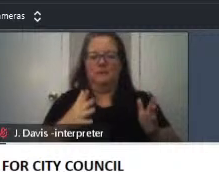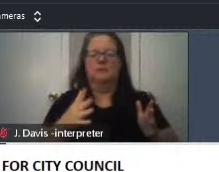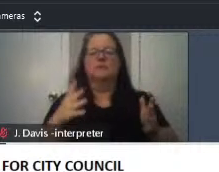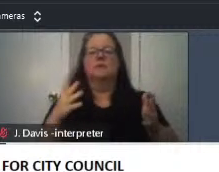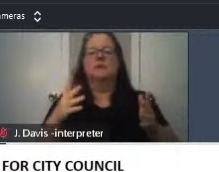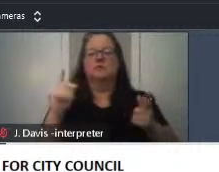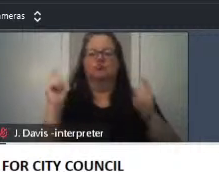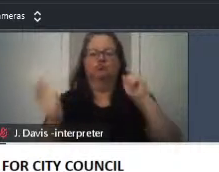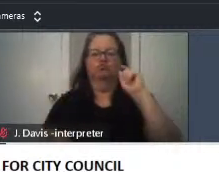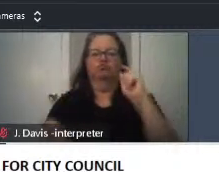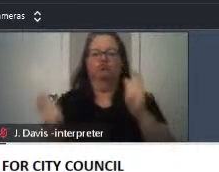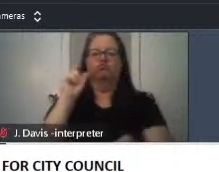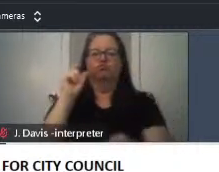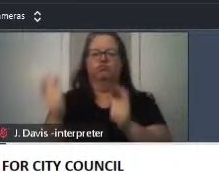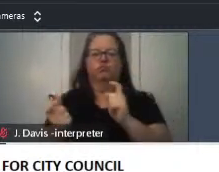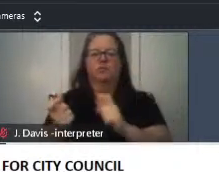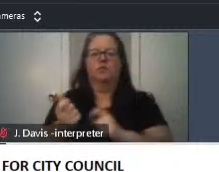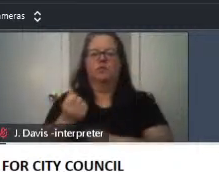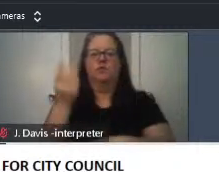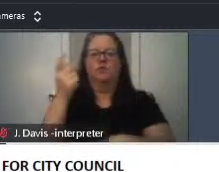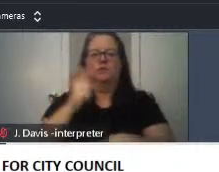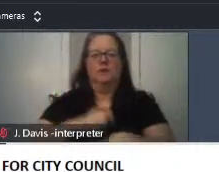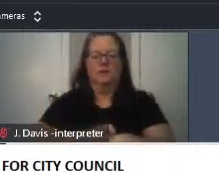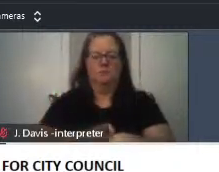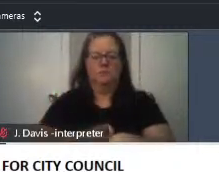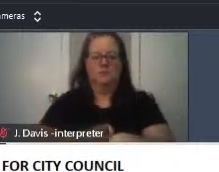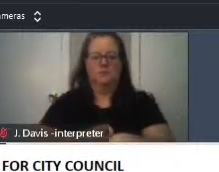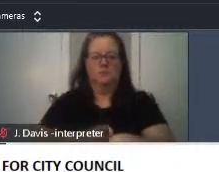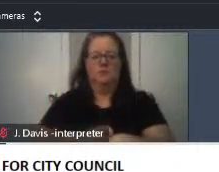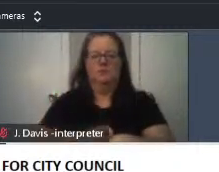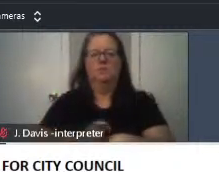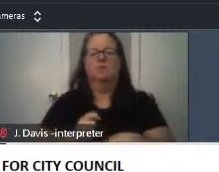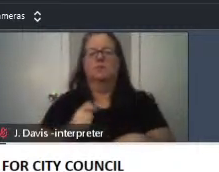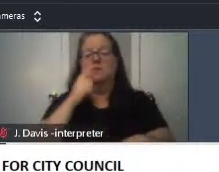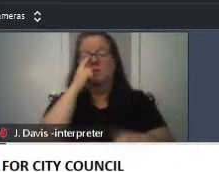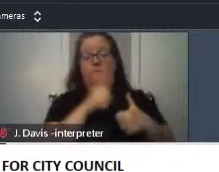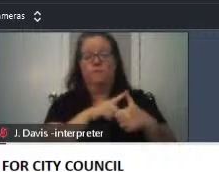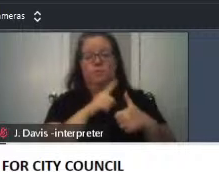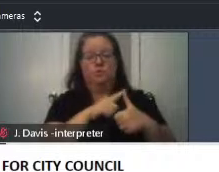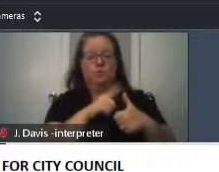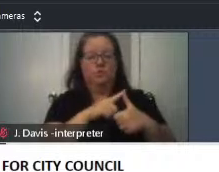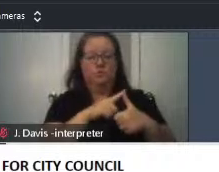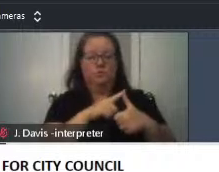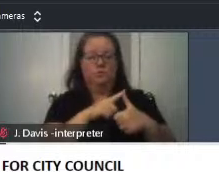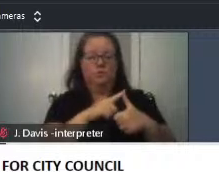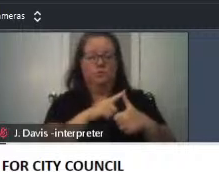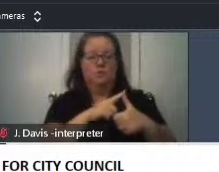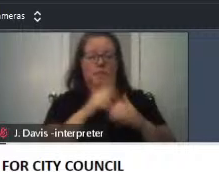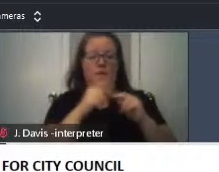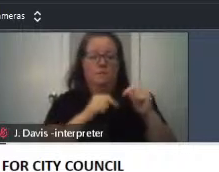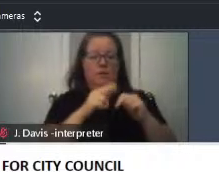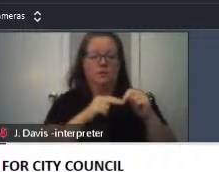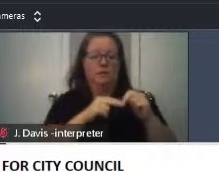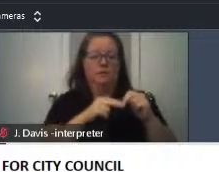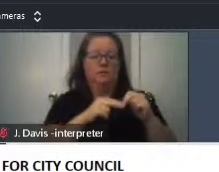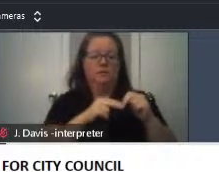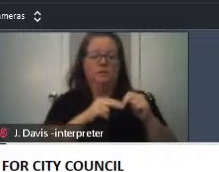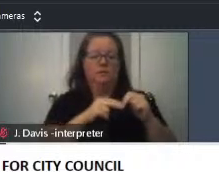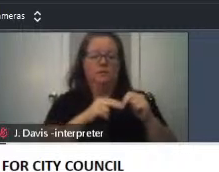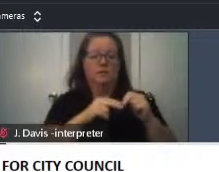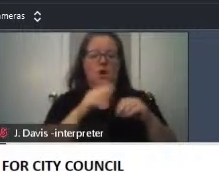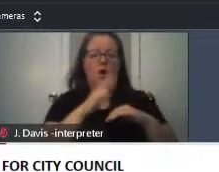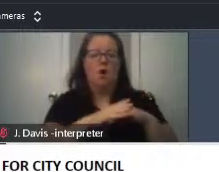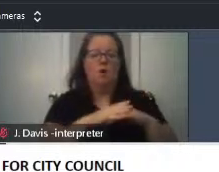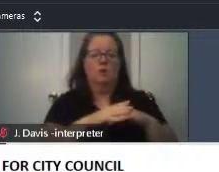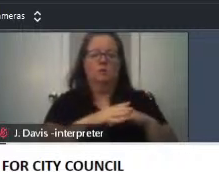Two significant revisions are encompassed in this site plan. Number one, the building facing Boyd, that's the side